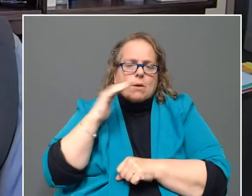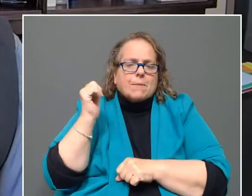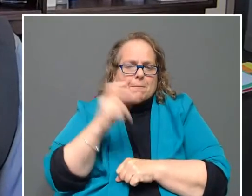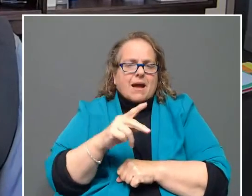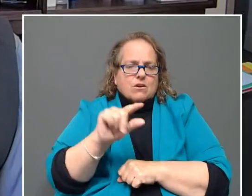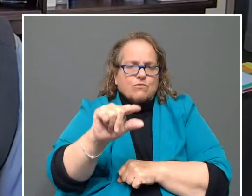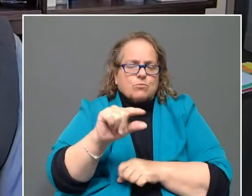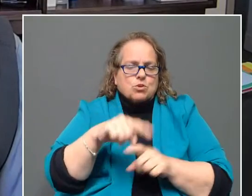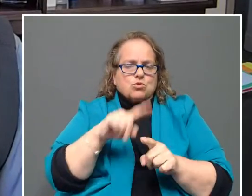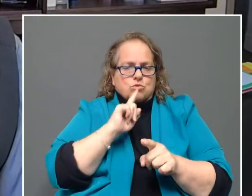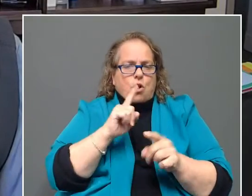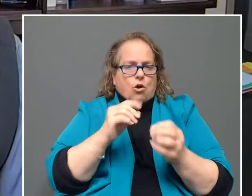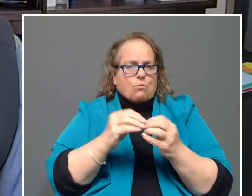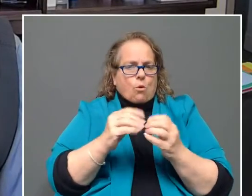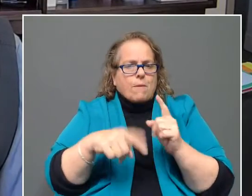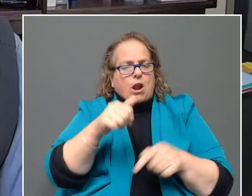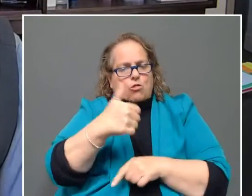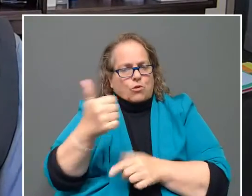you very much. Back to you, Governor.